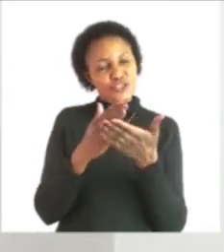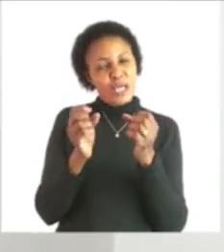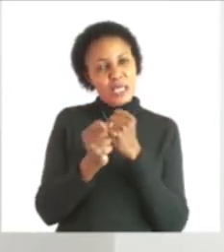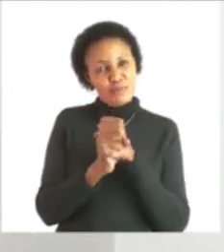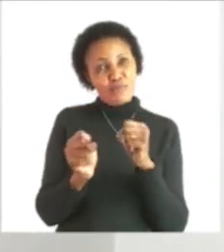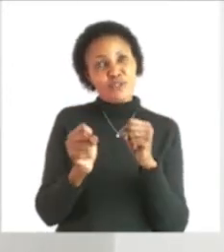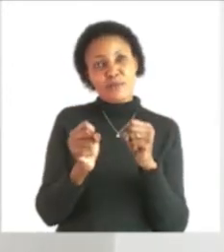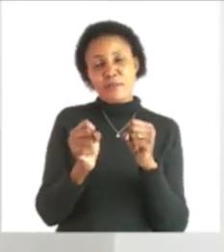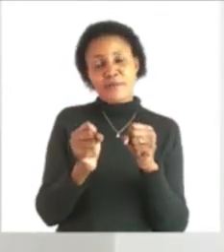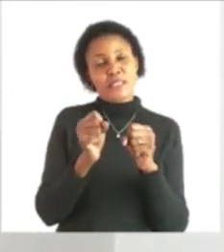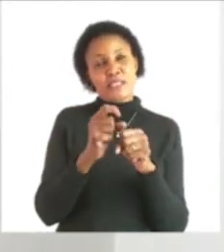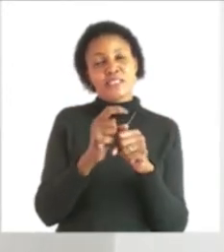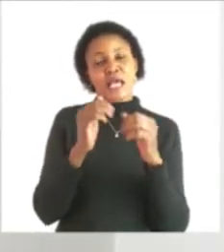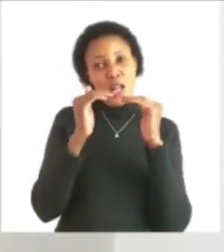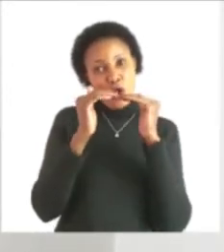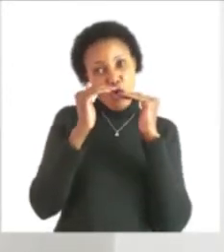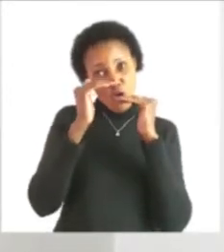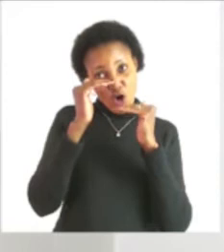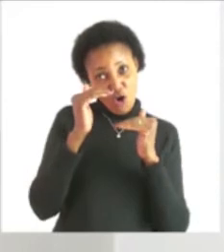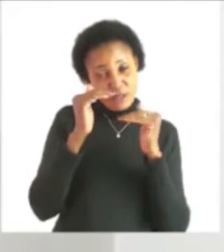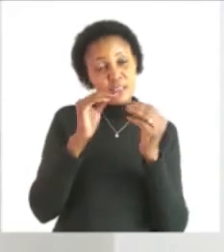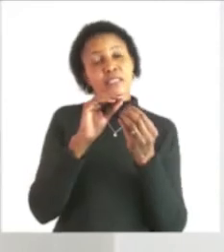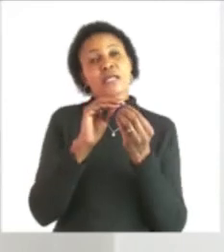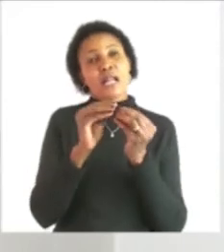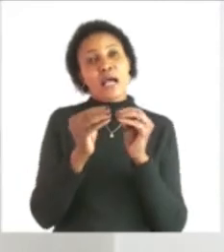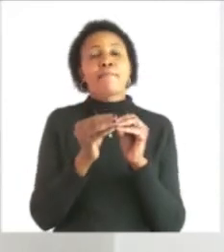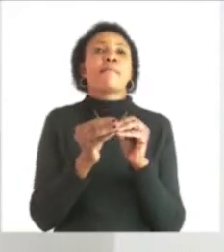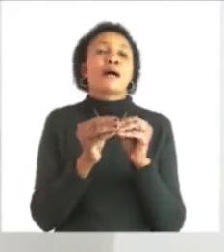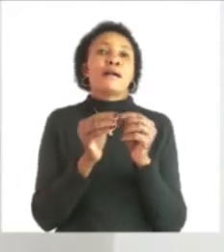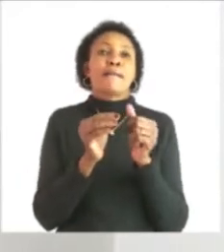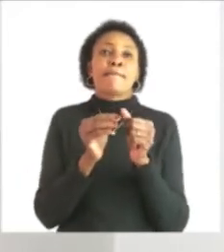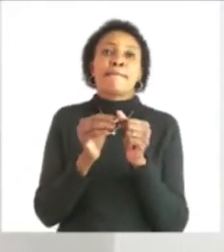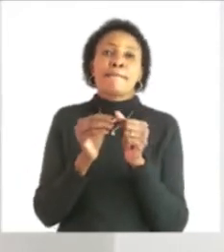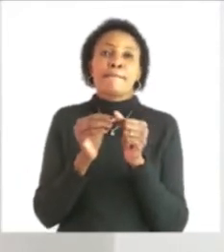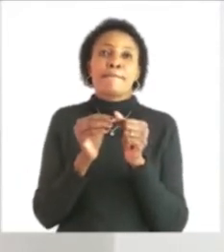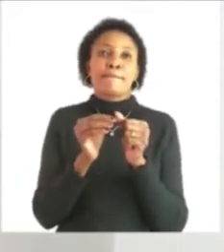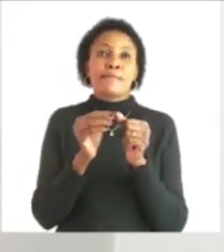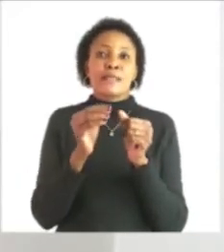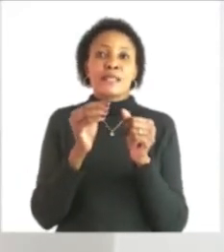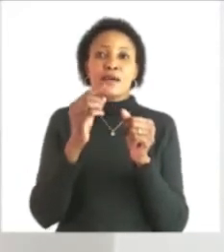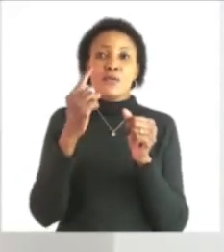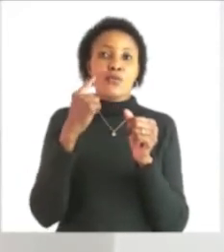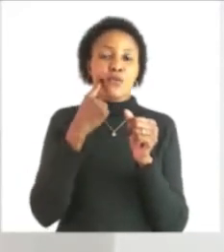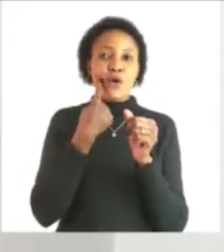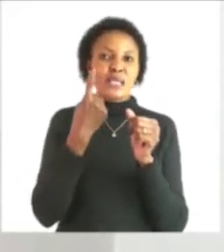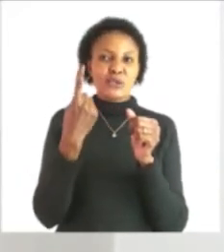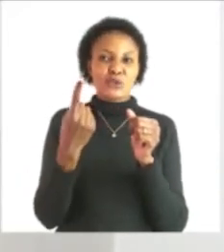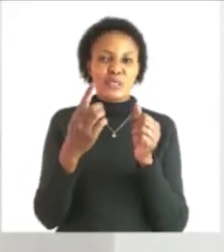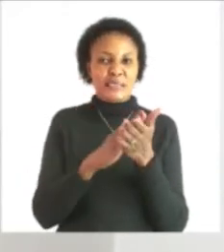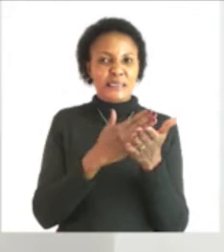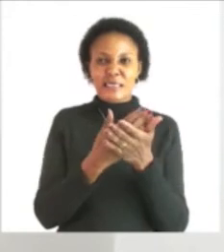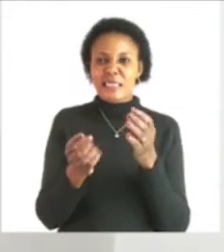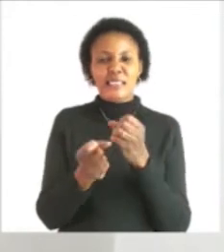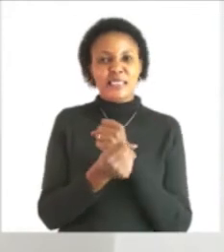1 sweet, then you cannot share between 2. So then that is an even number. But if you are